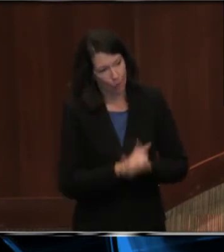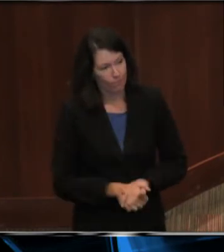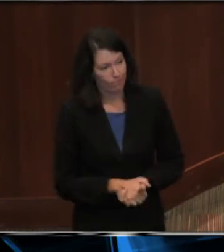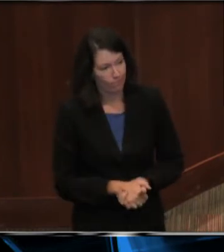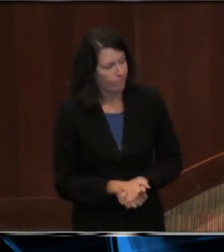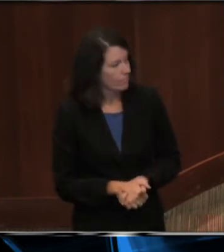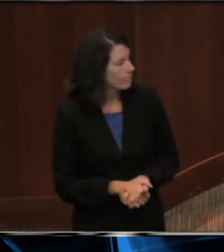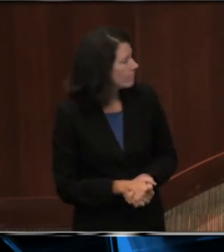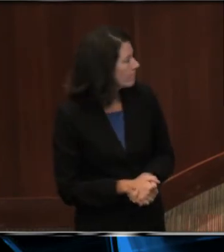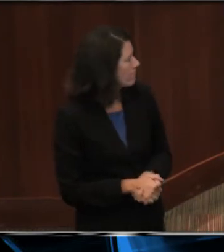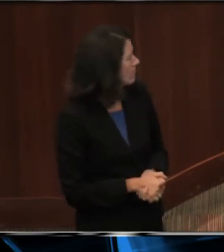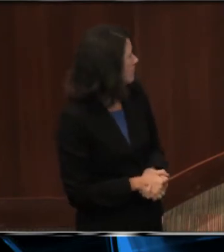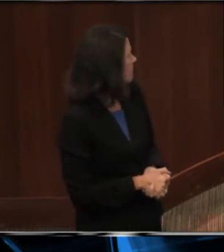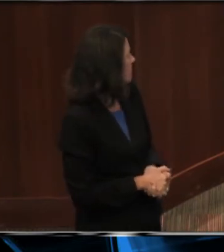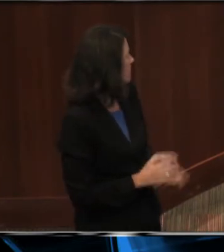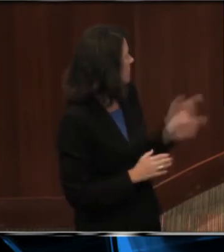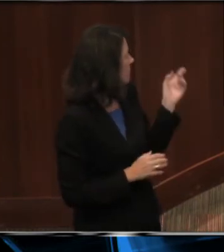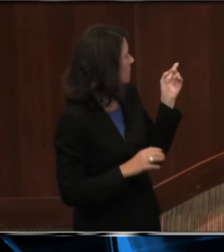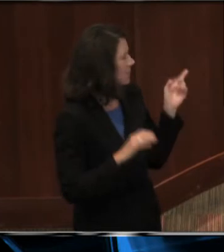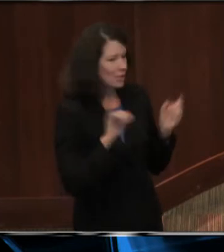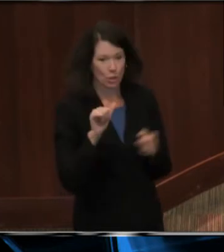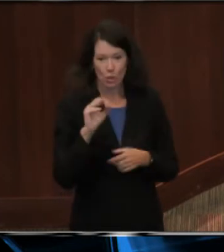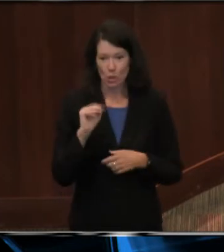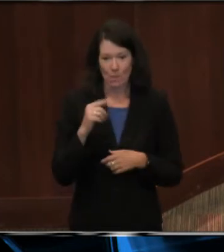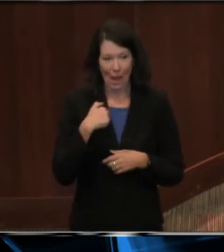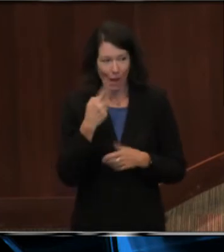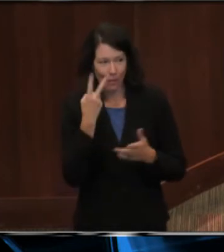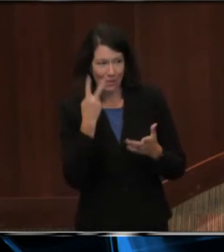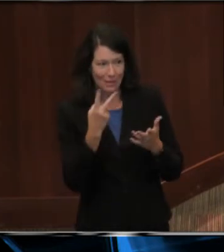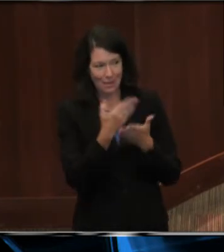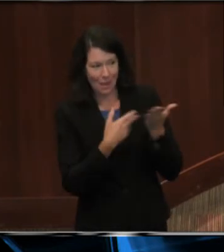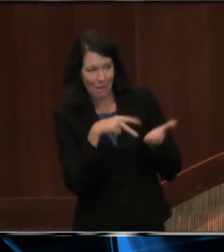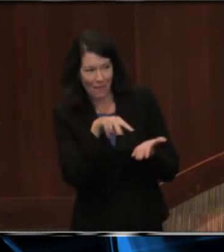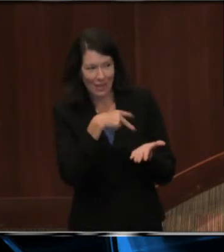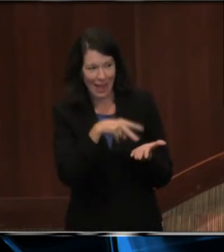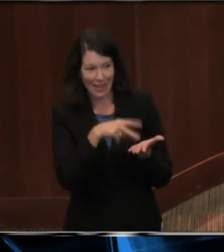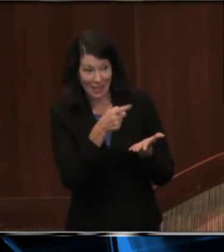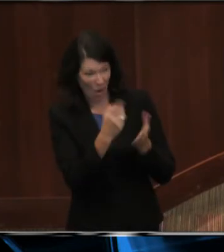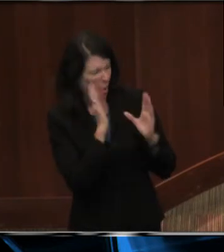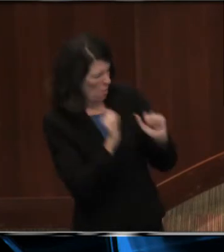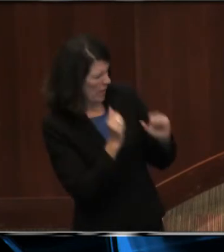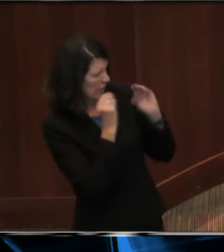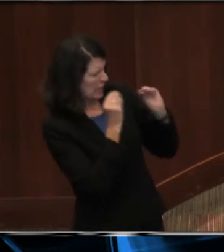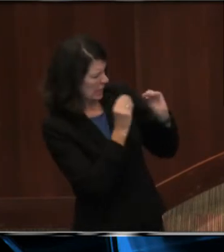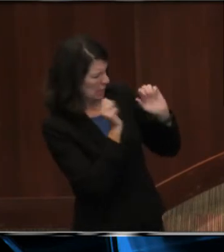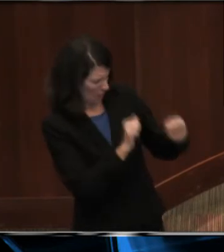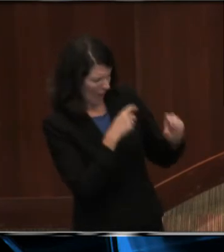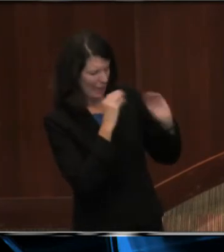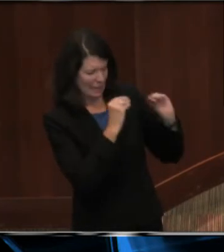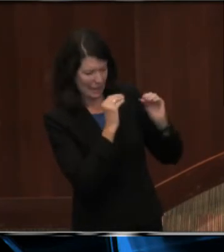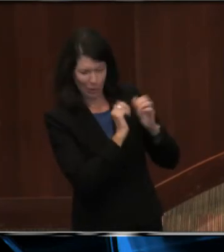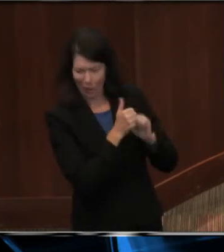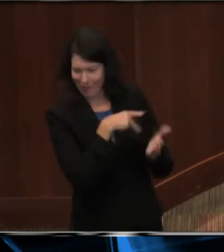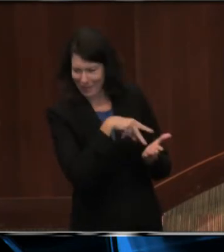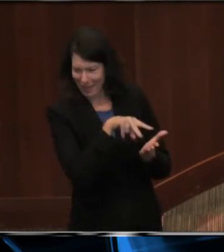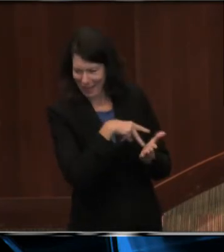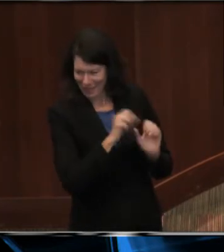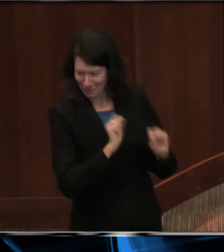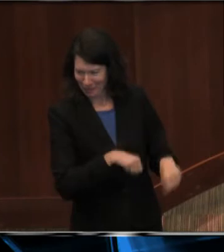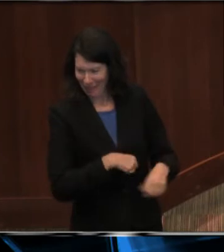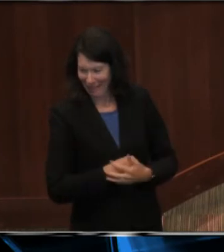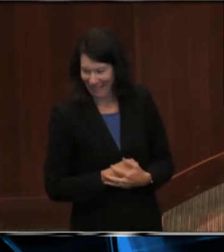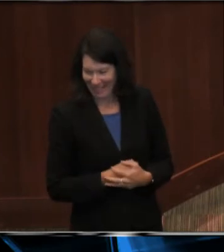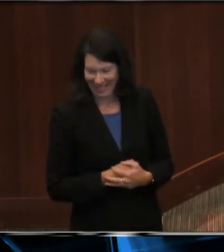Good. I'm jealous of some of the moves on the video. We can teach you, no problem. Yeah, okay. Yeah, good luck.